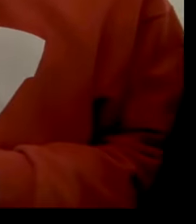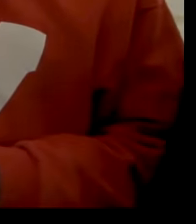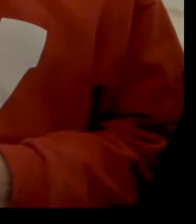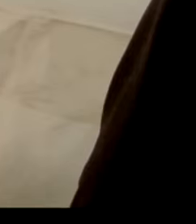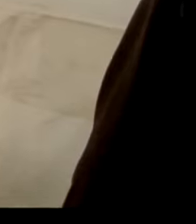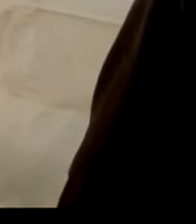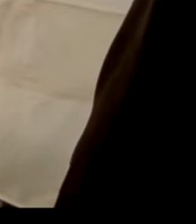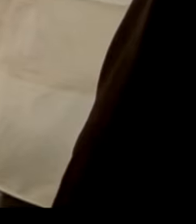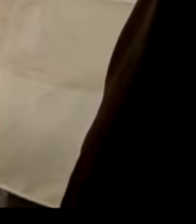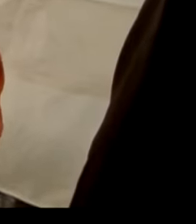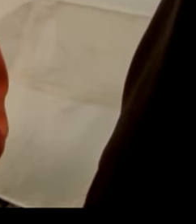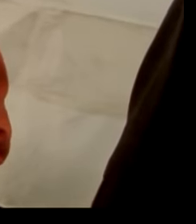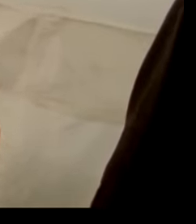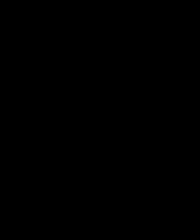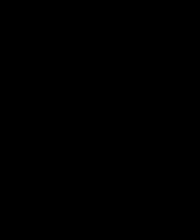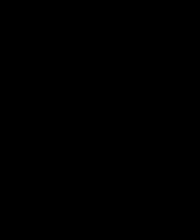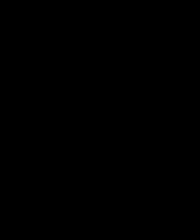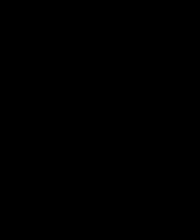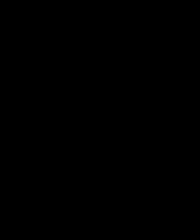glad anyone. Shukran.